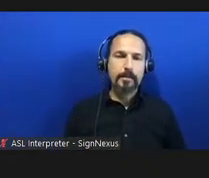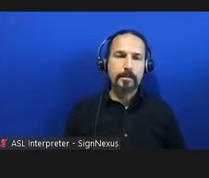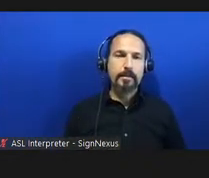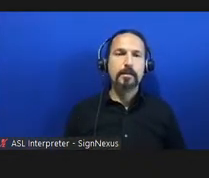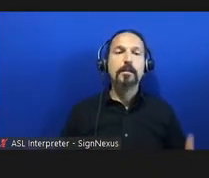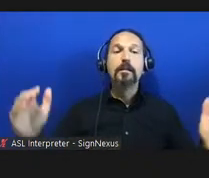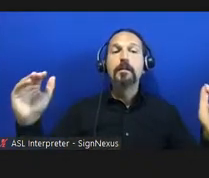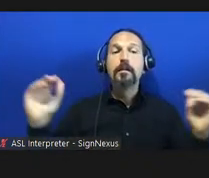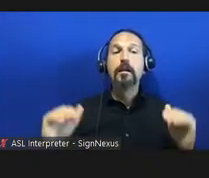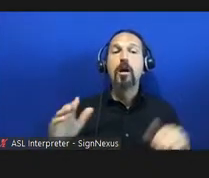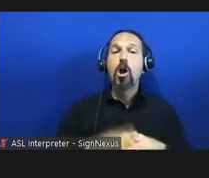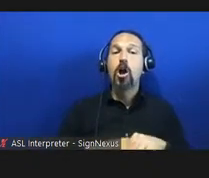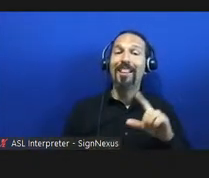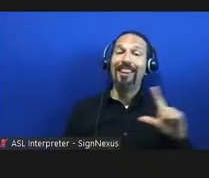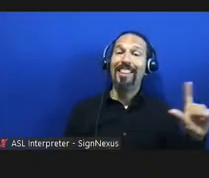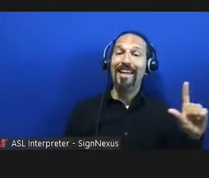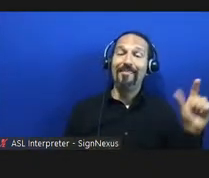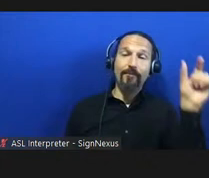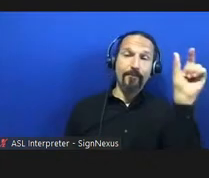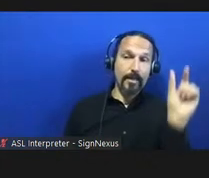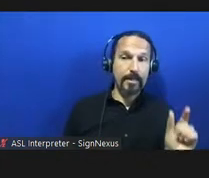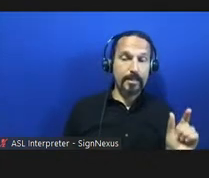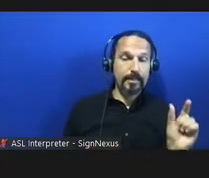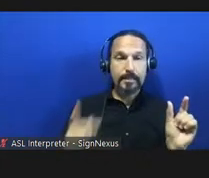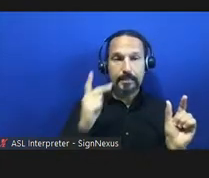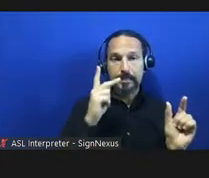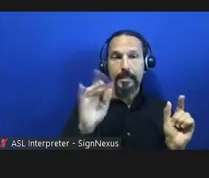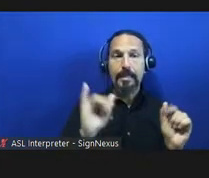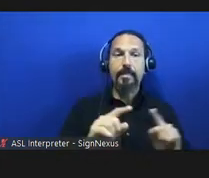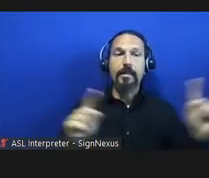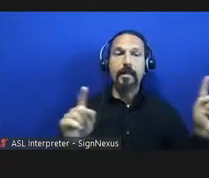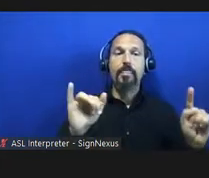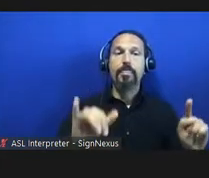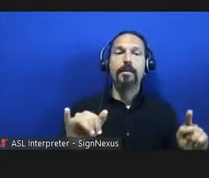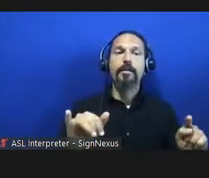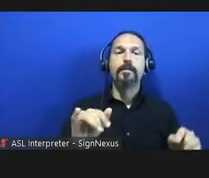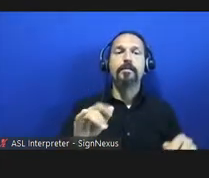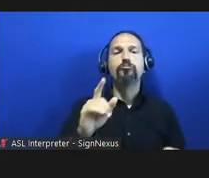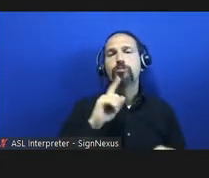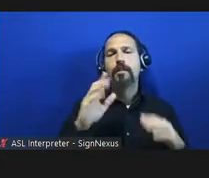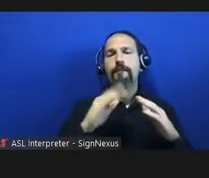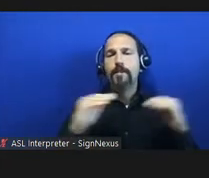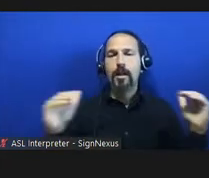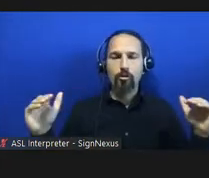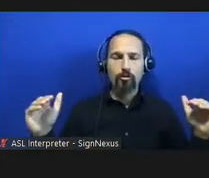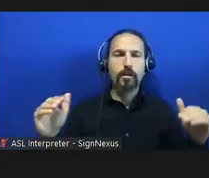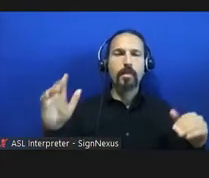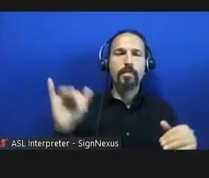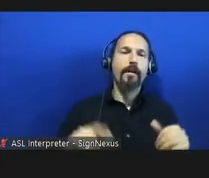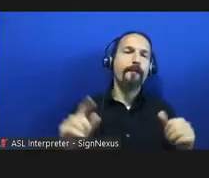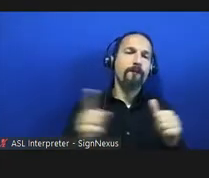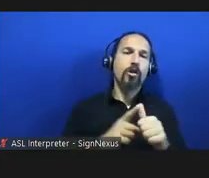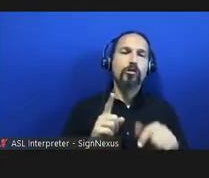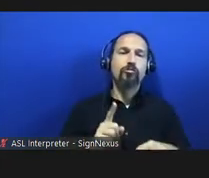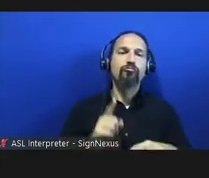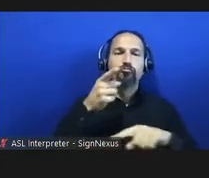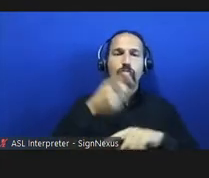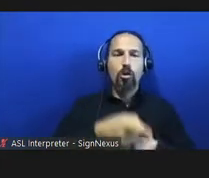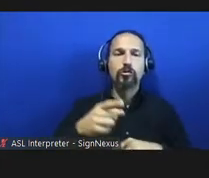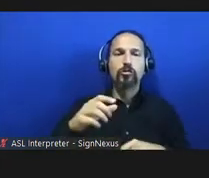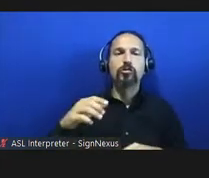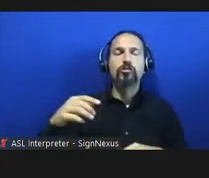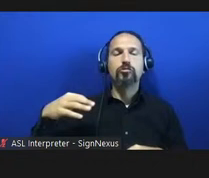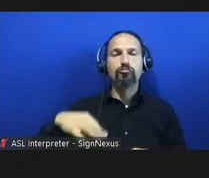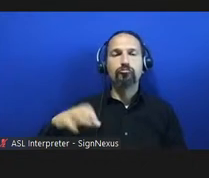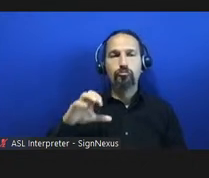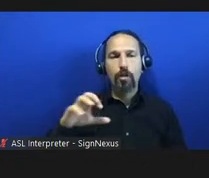moving down the left side you see the distinction on the items that are varying first the potential Crossing credits again these